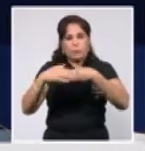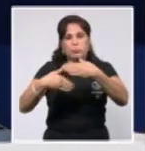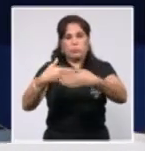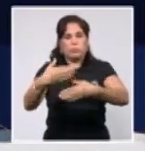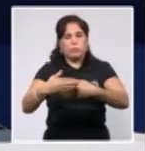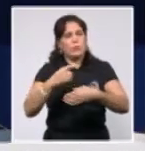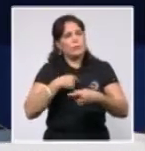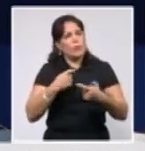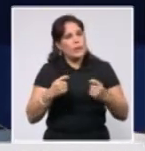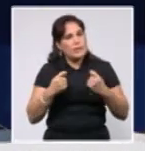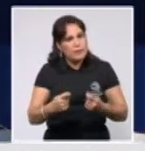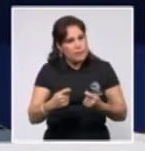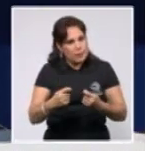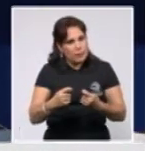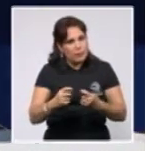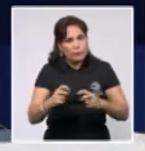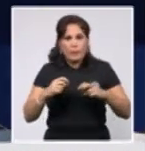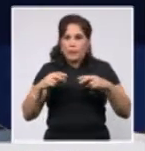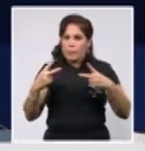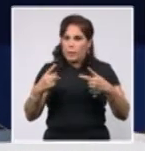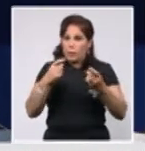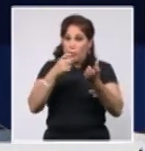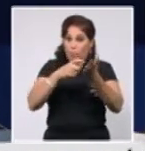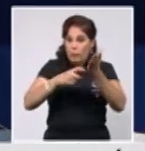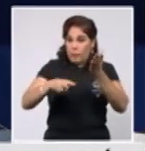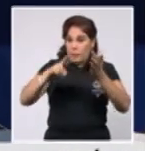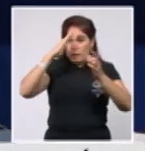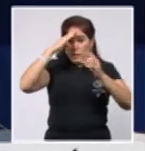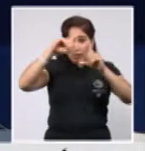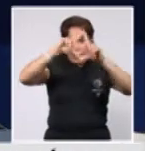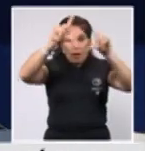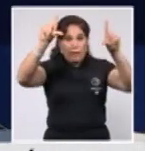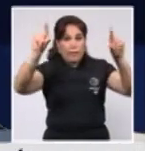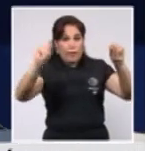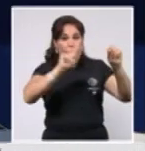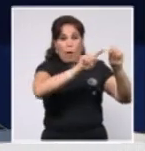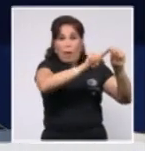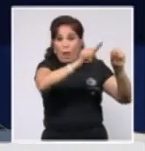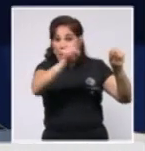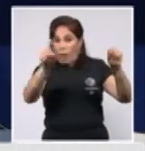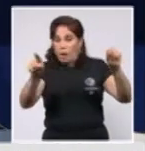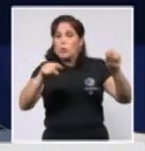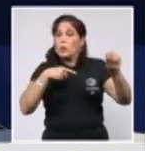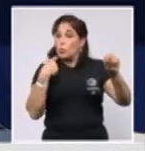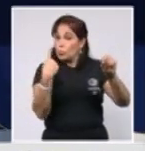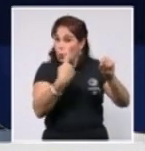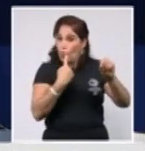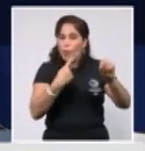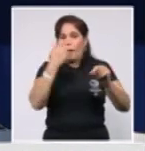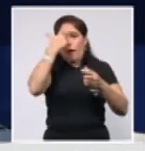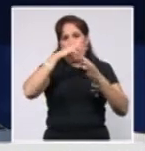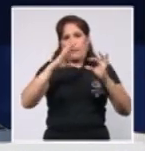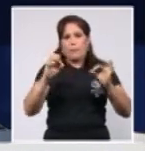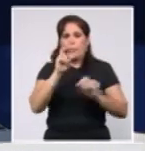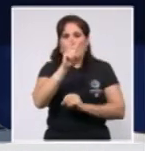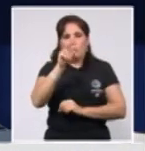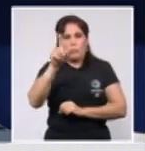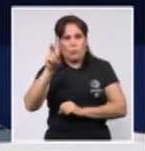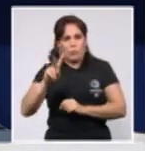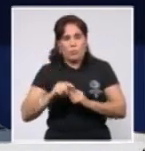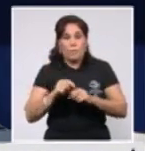I always mention, samples from all of the country's territories were tested. From